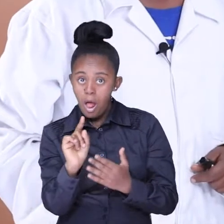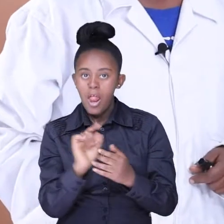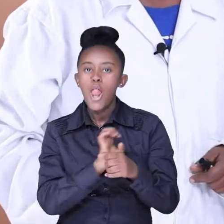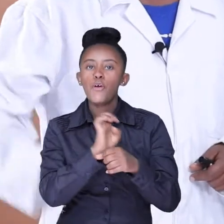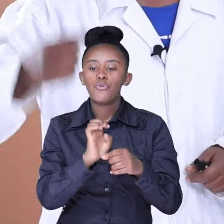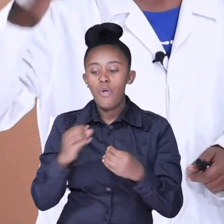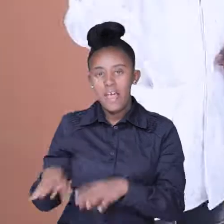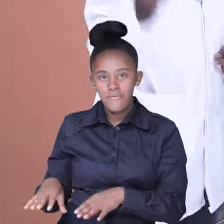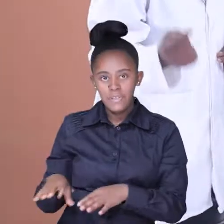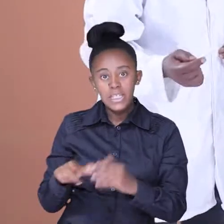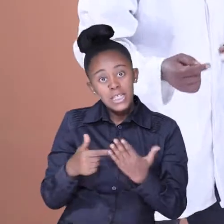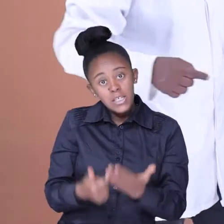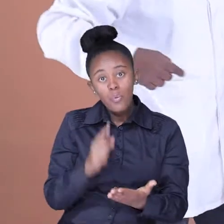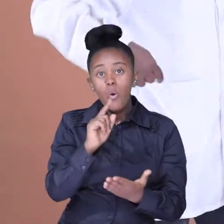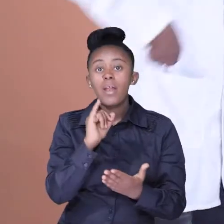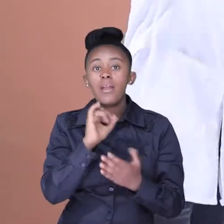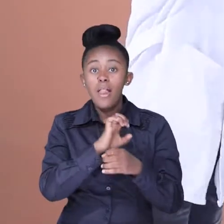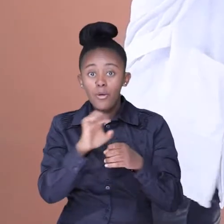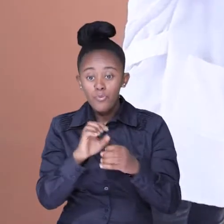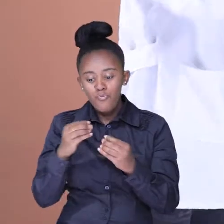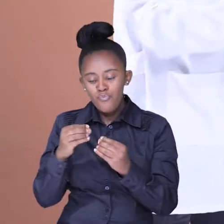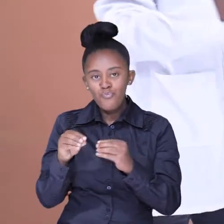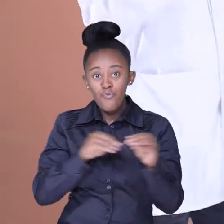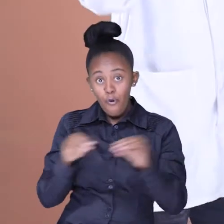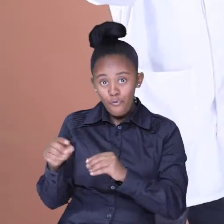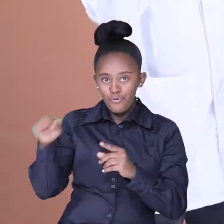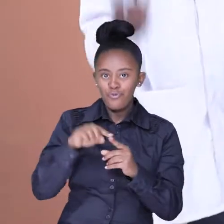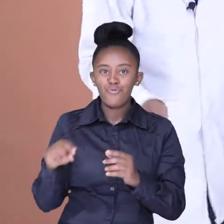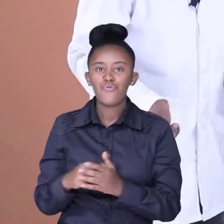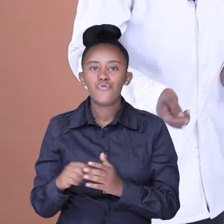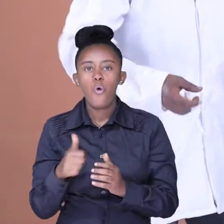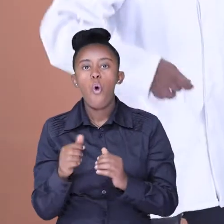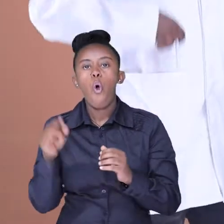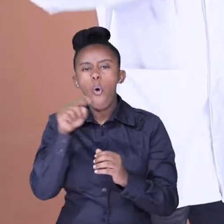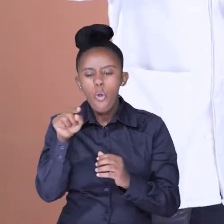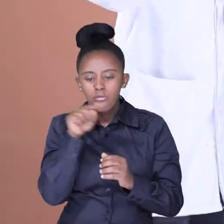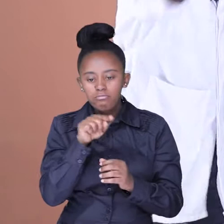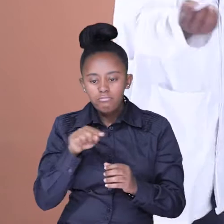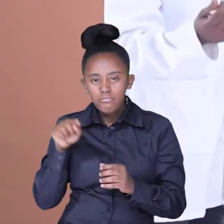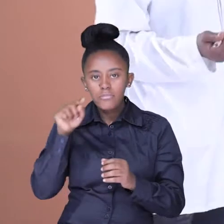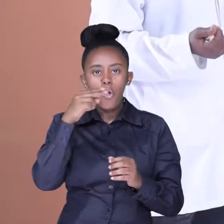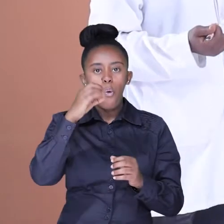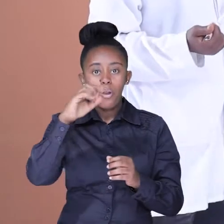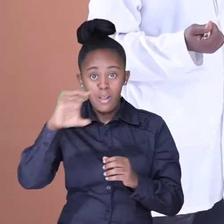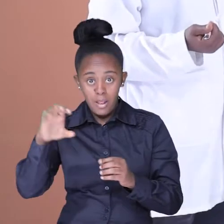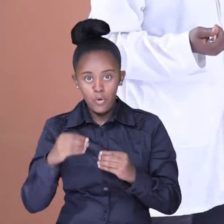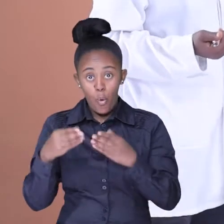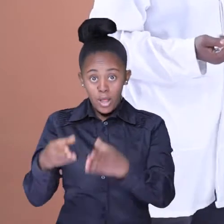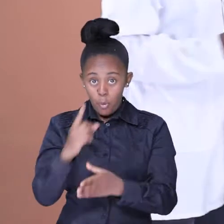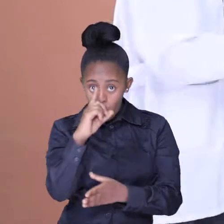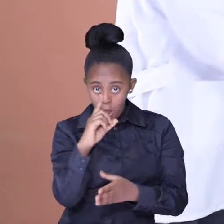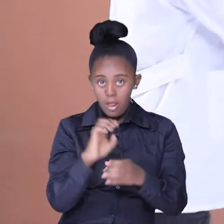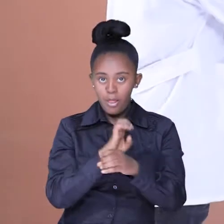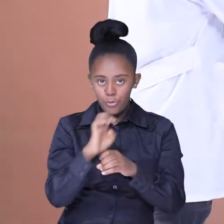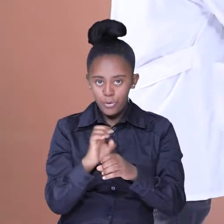left. This 1 electron is moved to the neither atom. It find a holes. Donating 1 electron, the